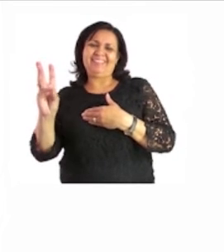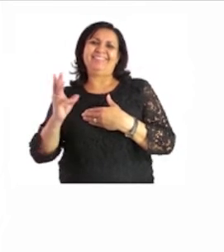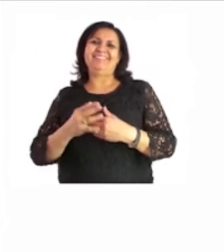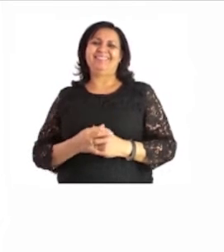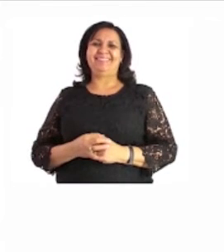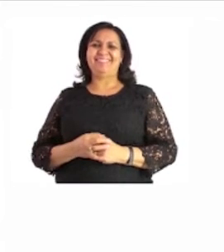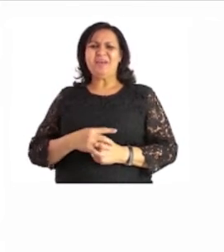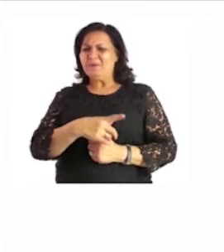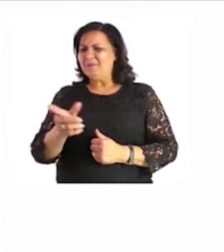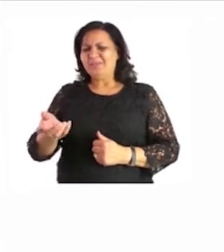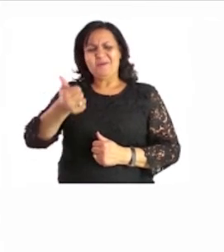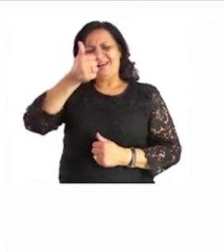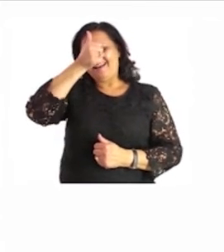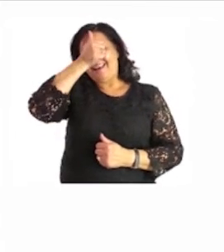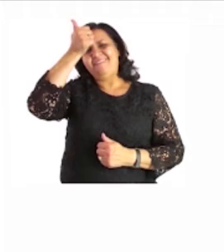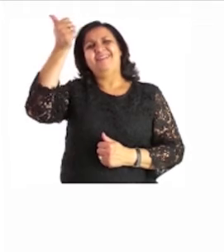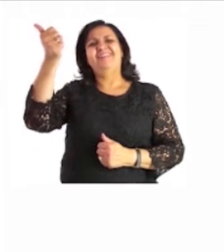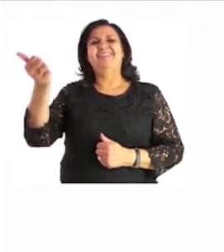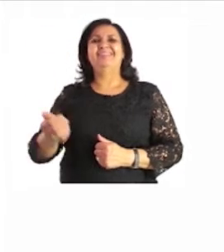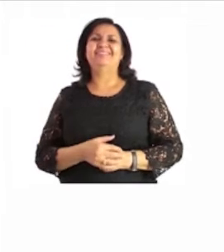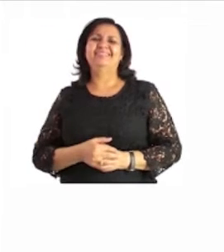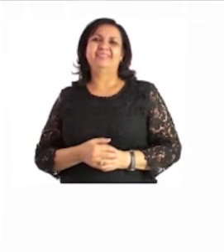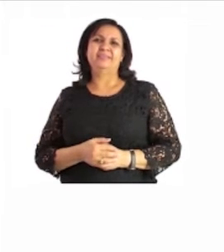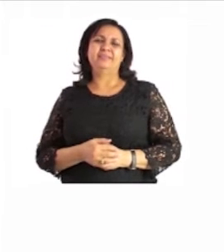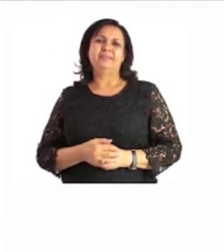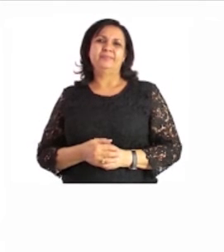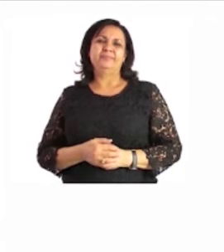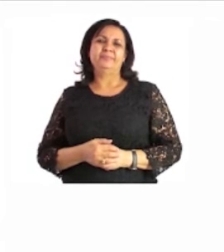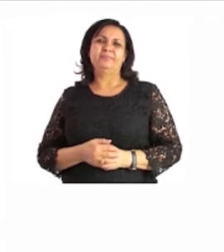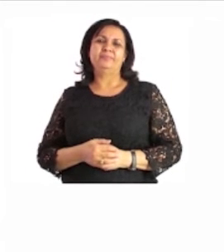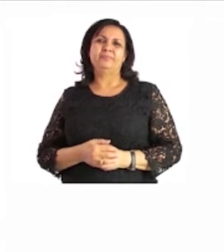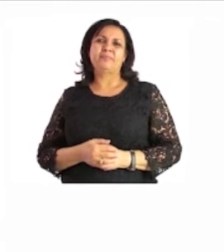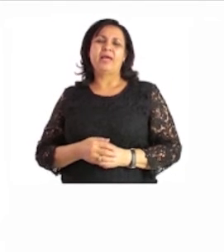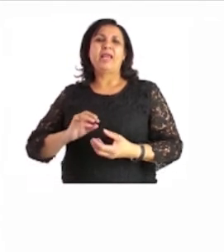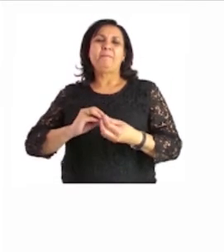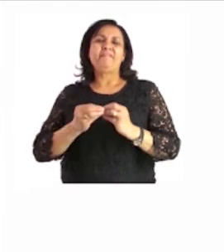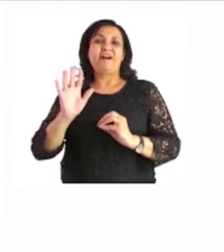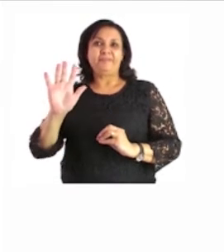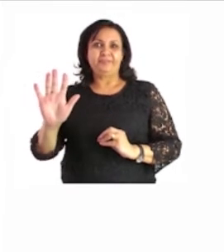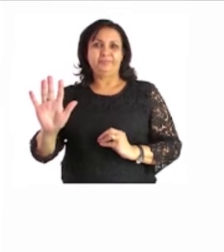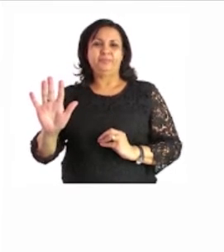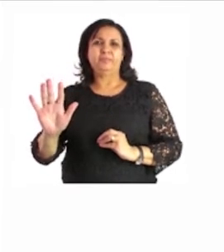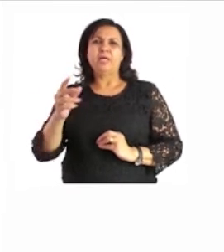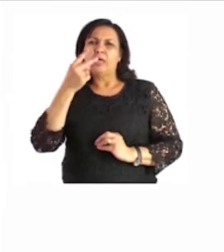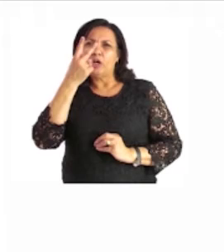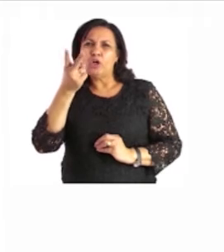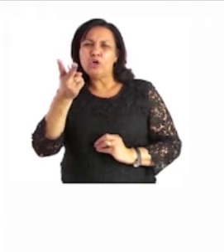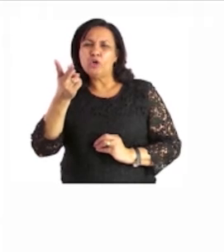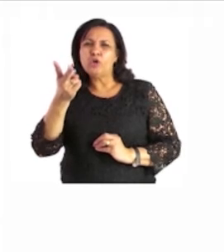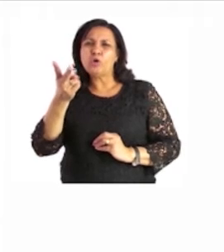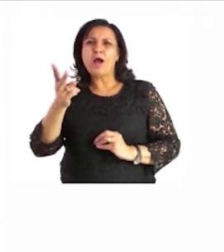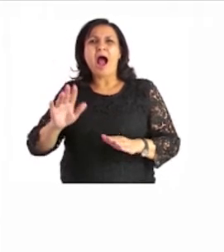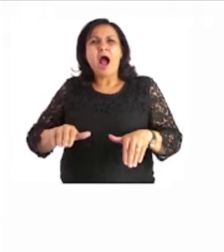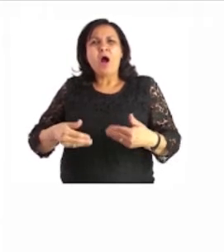You are so clever. Now let's come back to number 5 now and look at the number, how